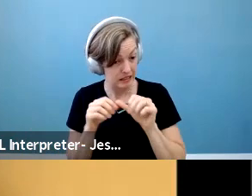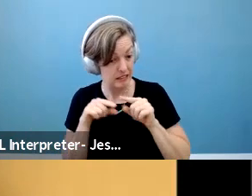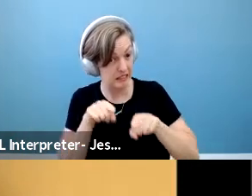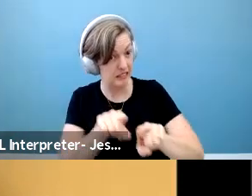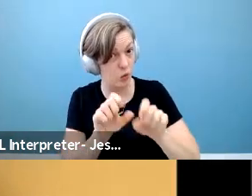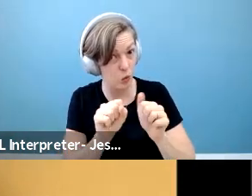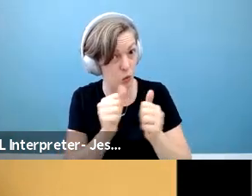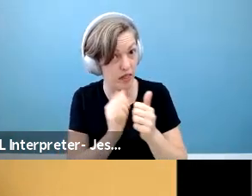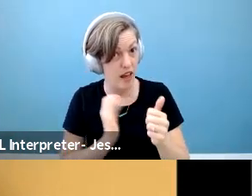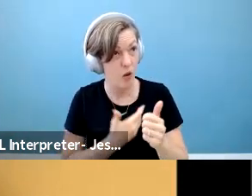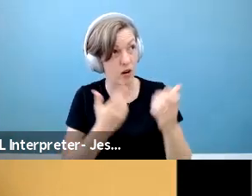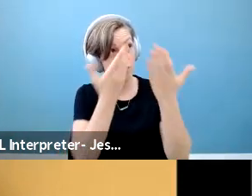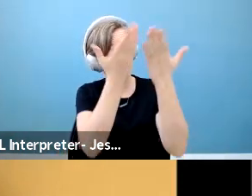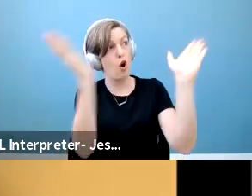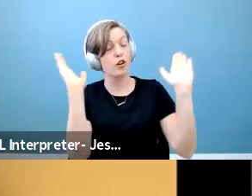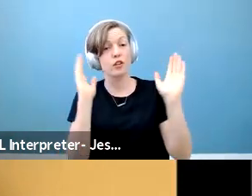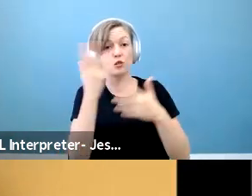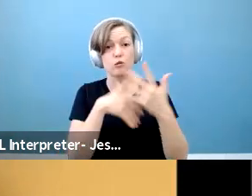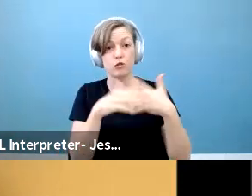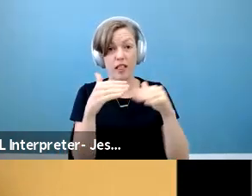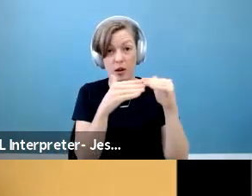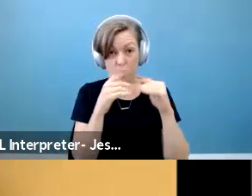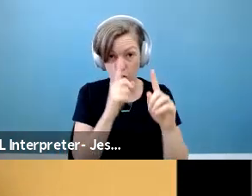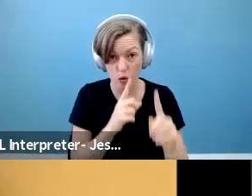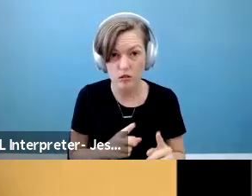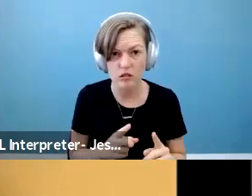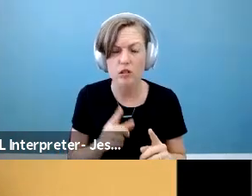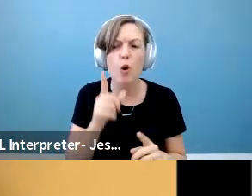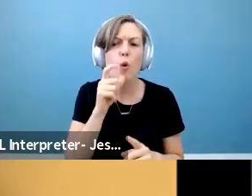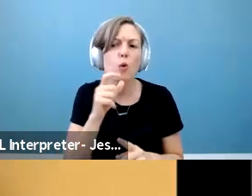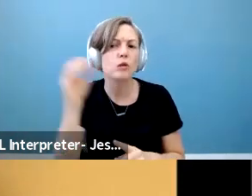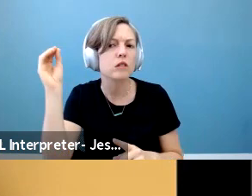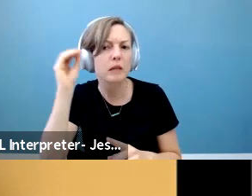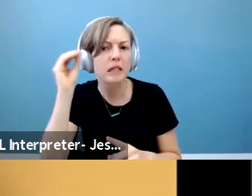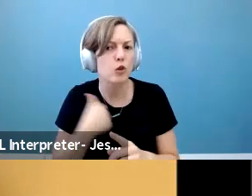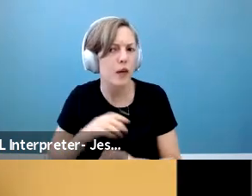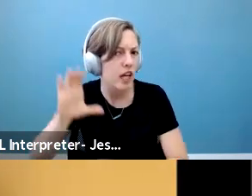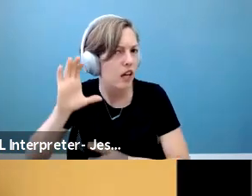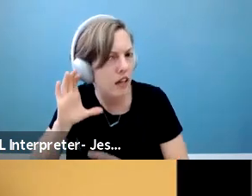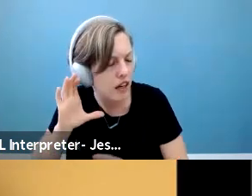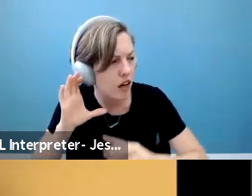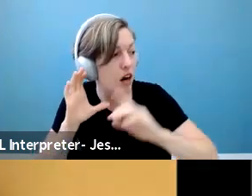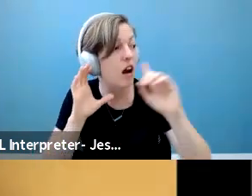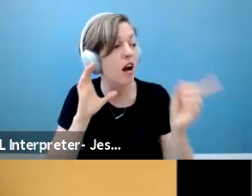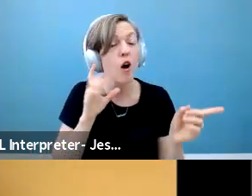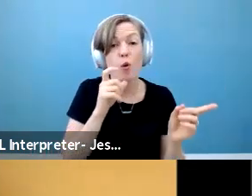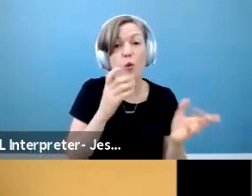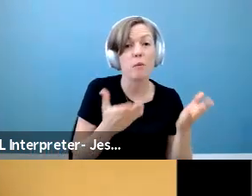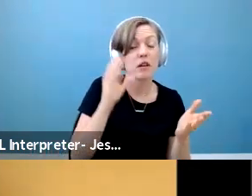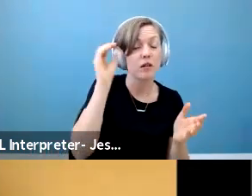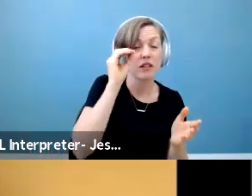broader social equity goals? Whose voices have we heard from, and whose voices might have been